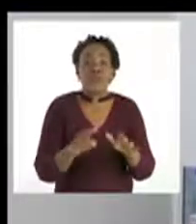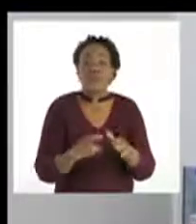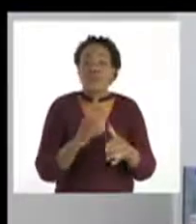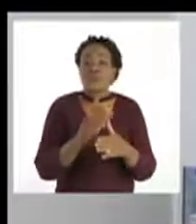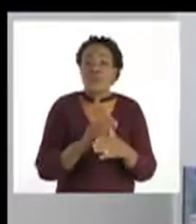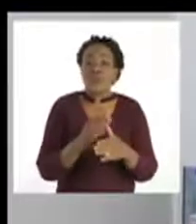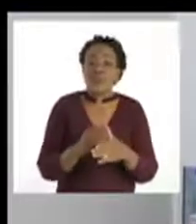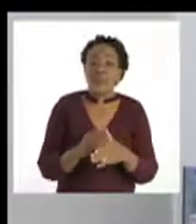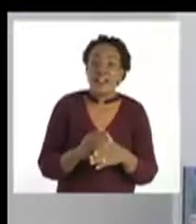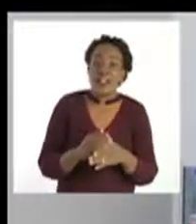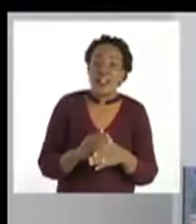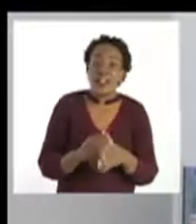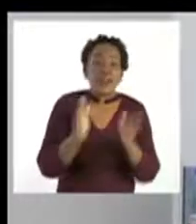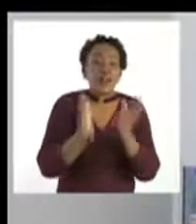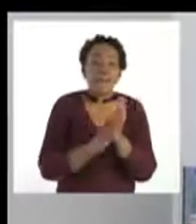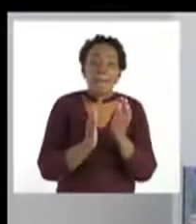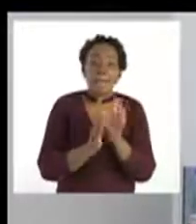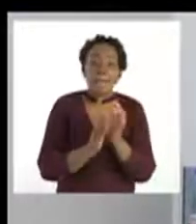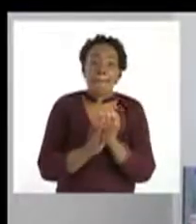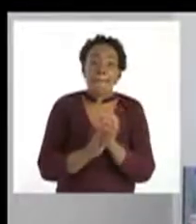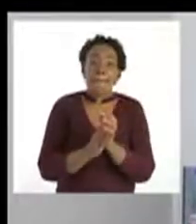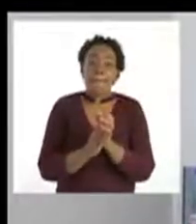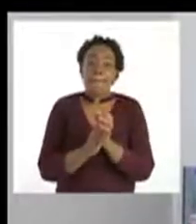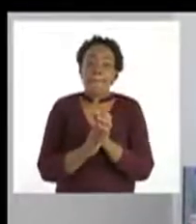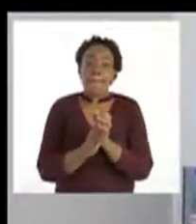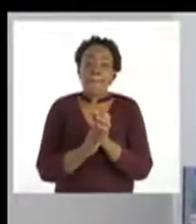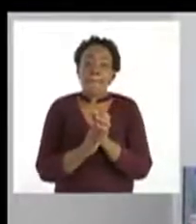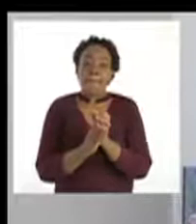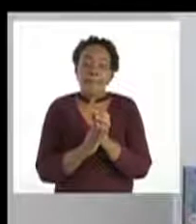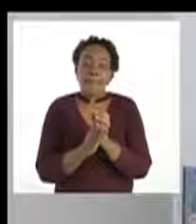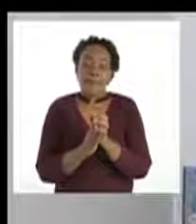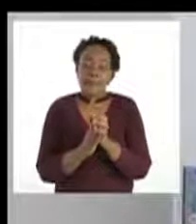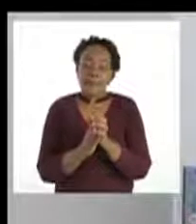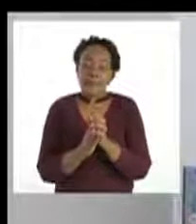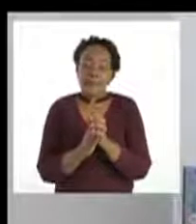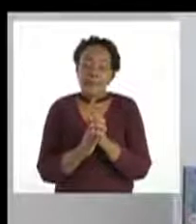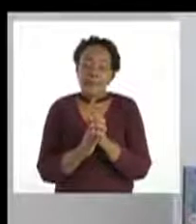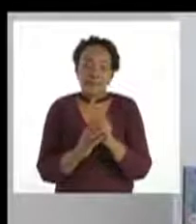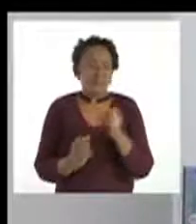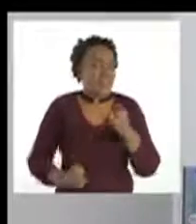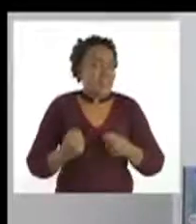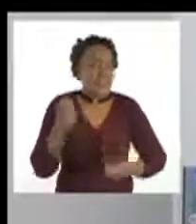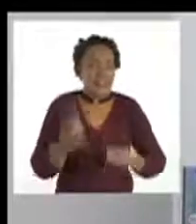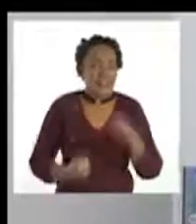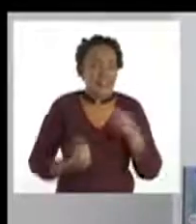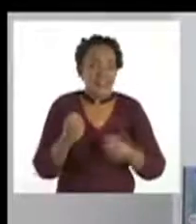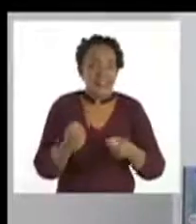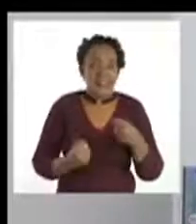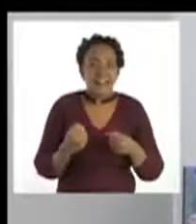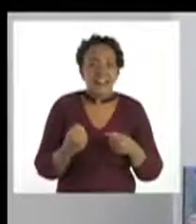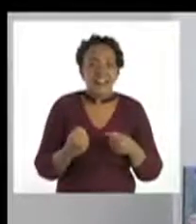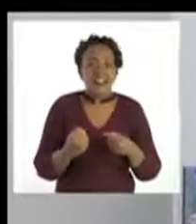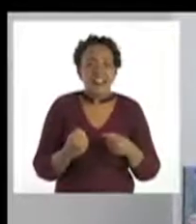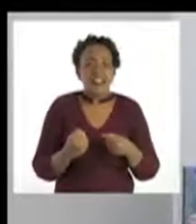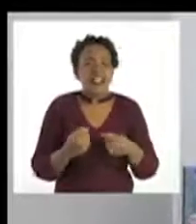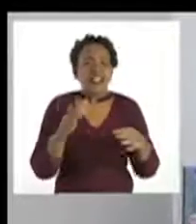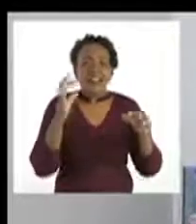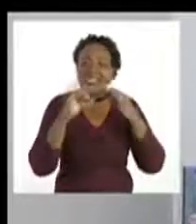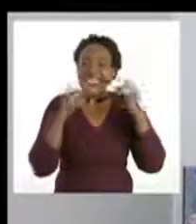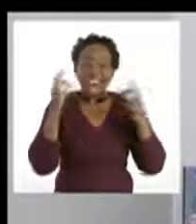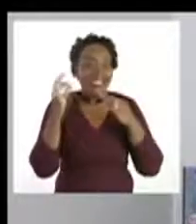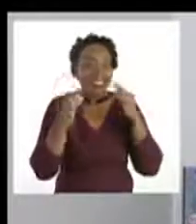So clapping is a verb. You can run. You can